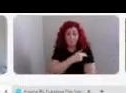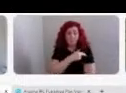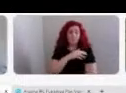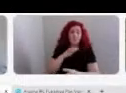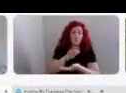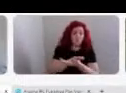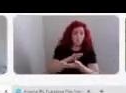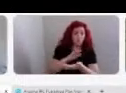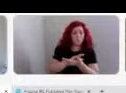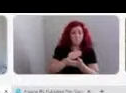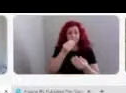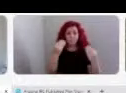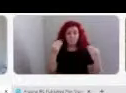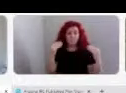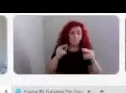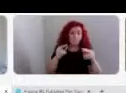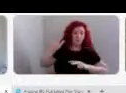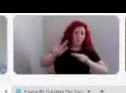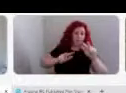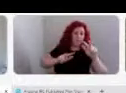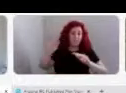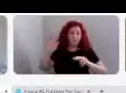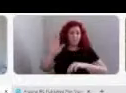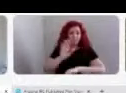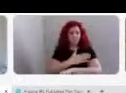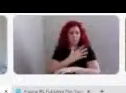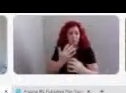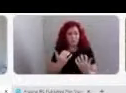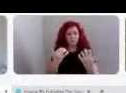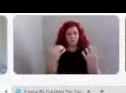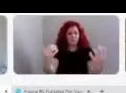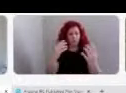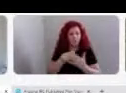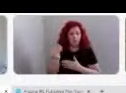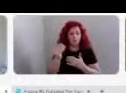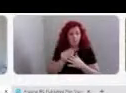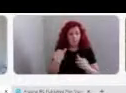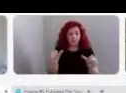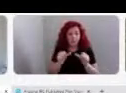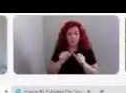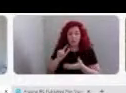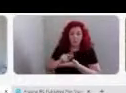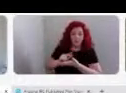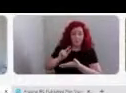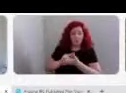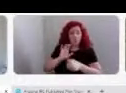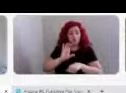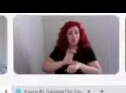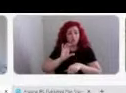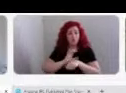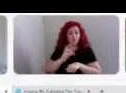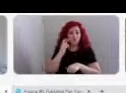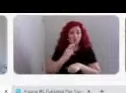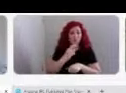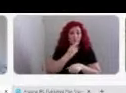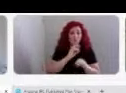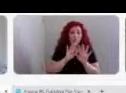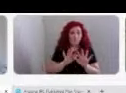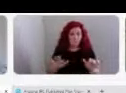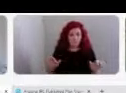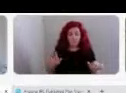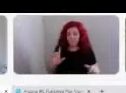stores hiking areas music venues shopping areas the airport churches restaurants and more in 20